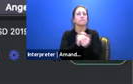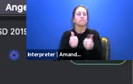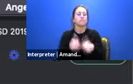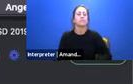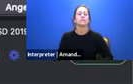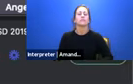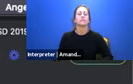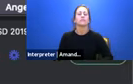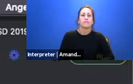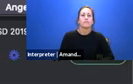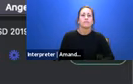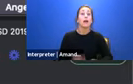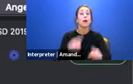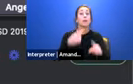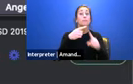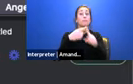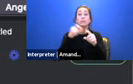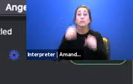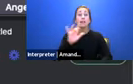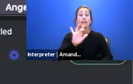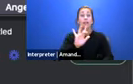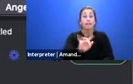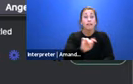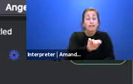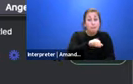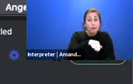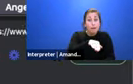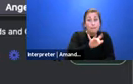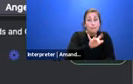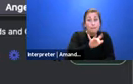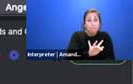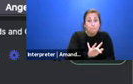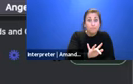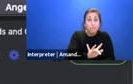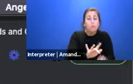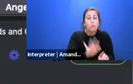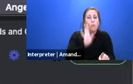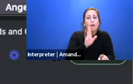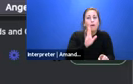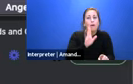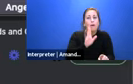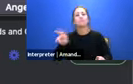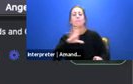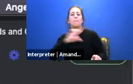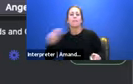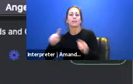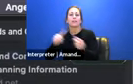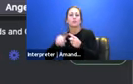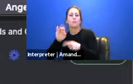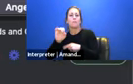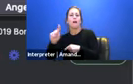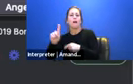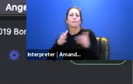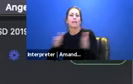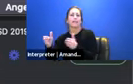and construction website. Just click on this little tab down here and it'll take you back over to the site once this does go live. So